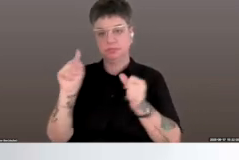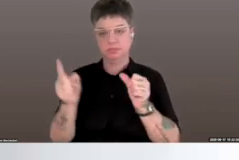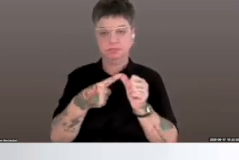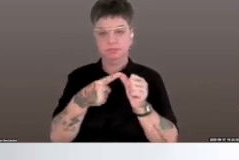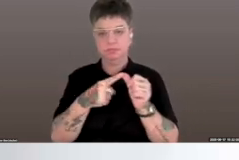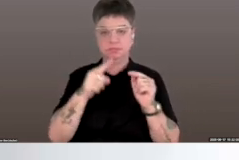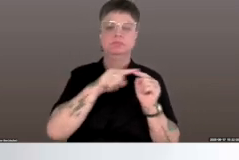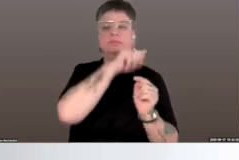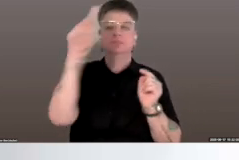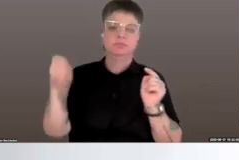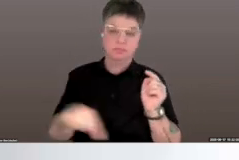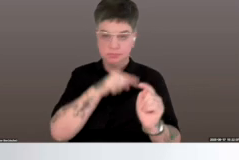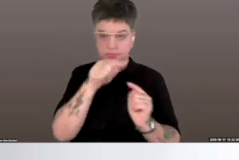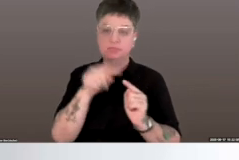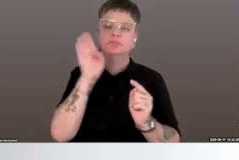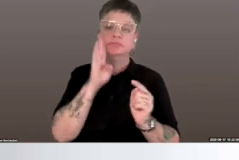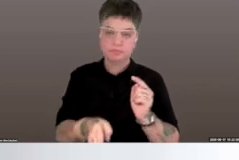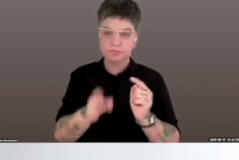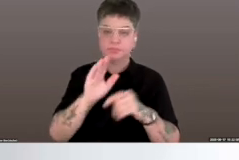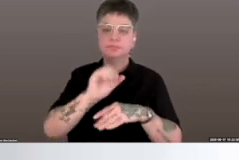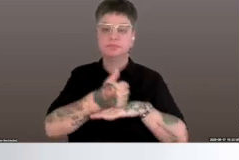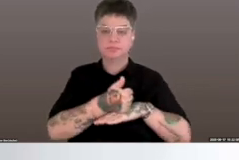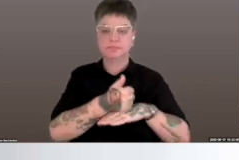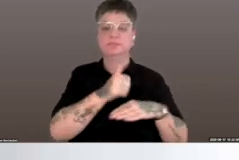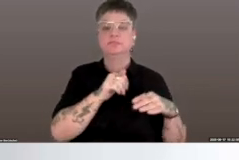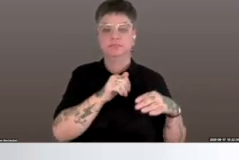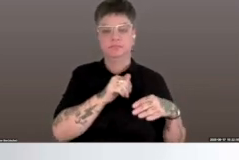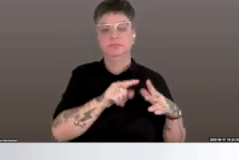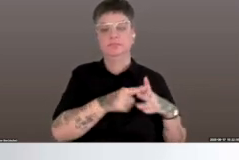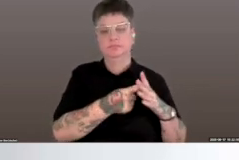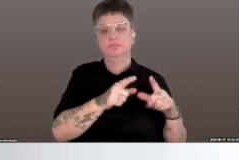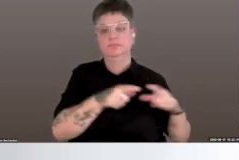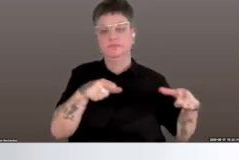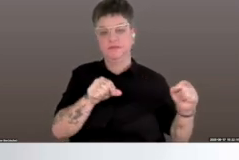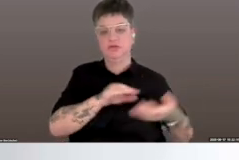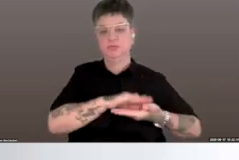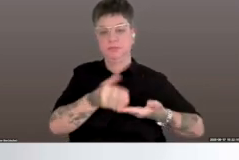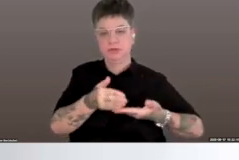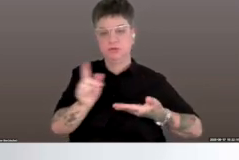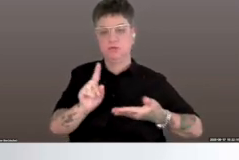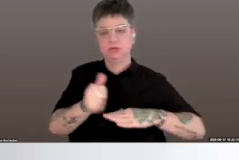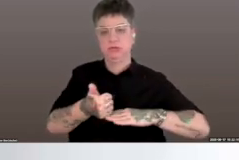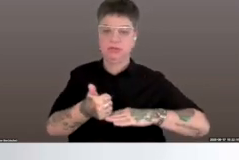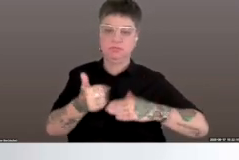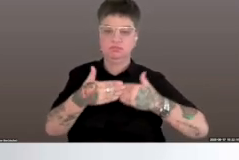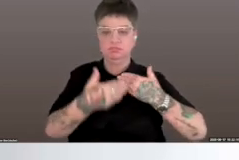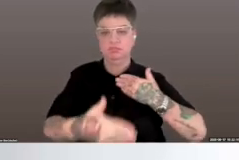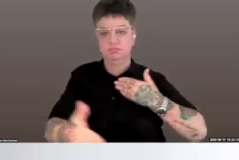kind of going forward about base voucher amounts, small business voucher amounts, where those need to be set, kind of going